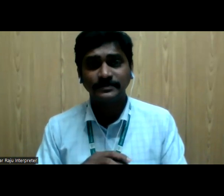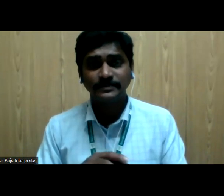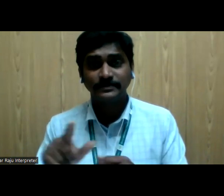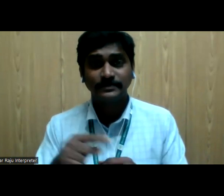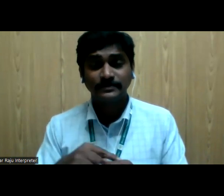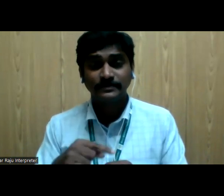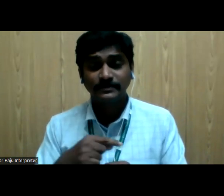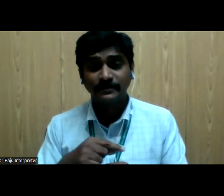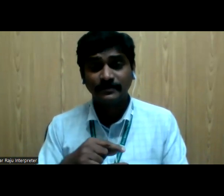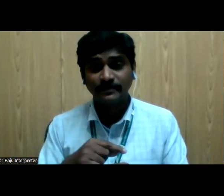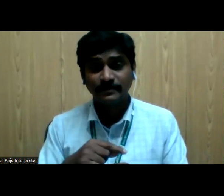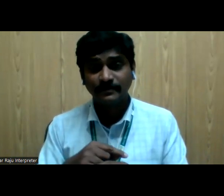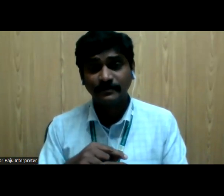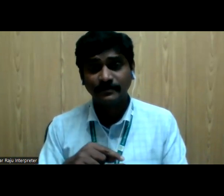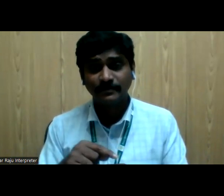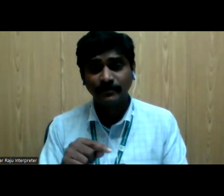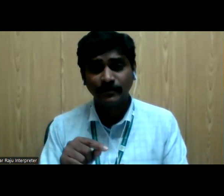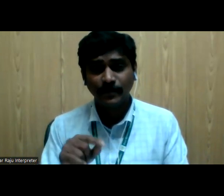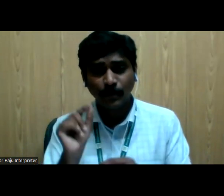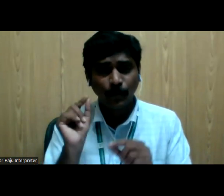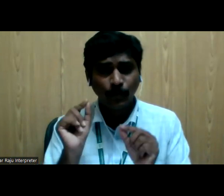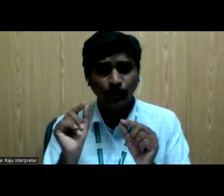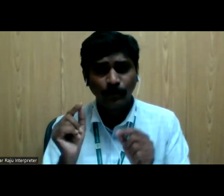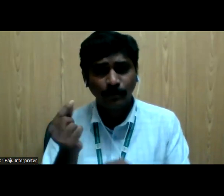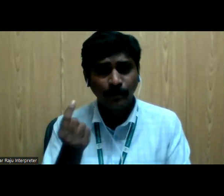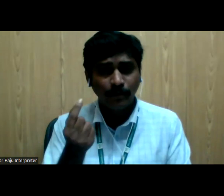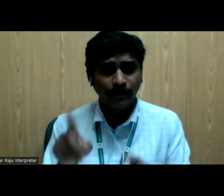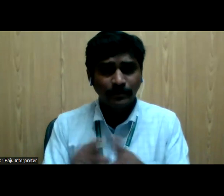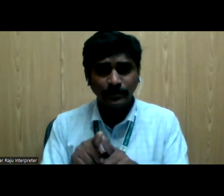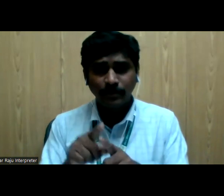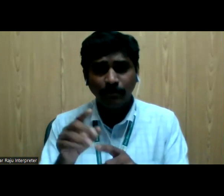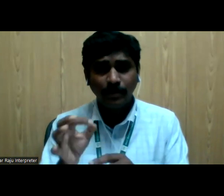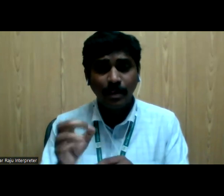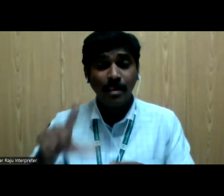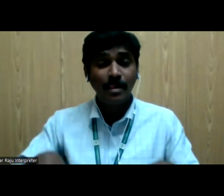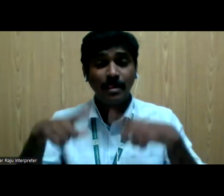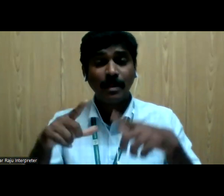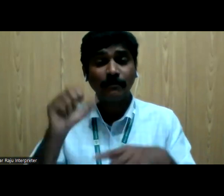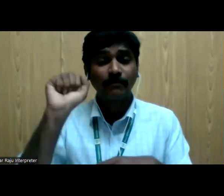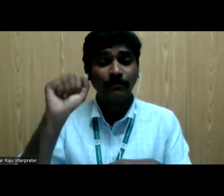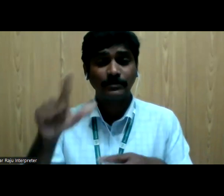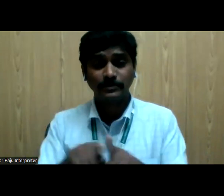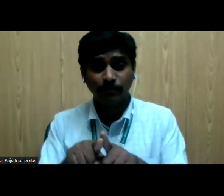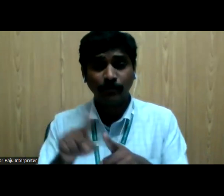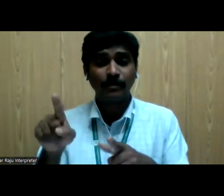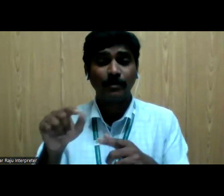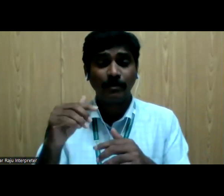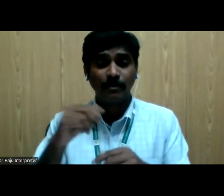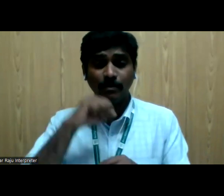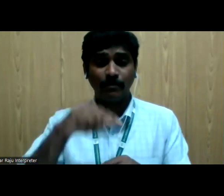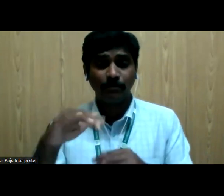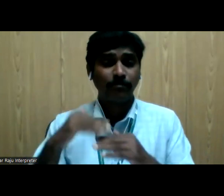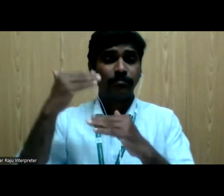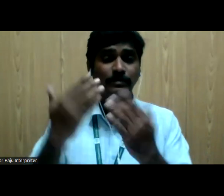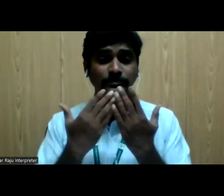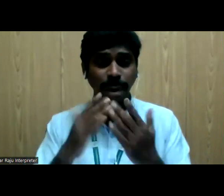segment which merits that we work with a life stage approach rather than in a piecemeal manner. And as